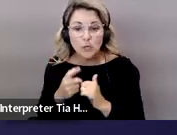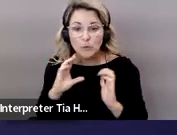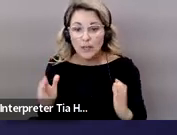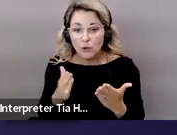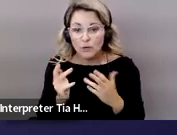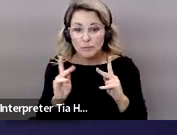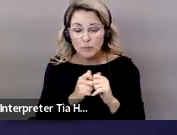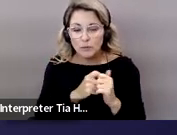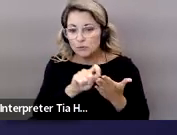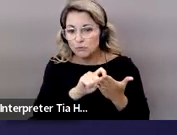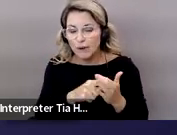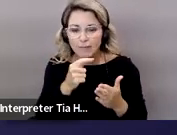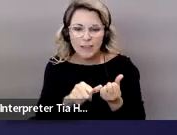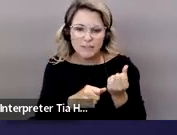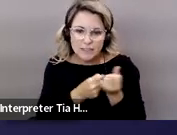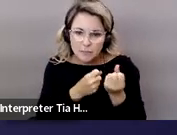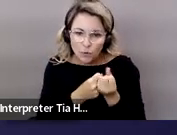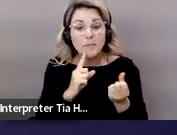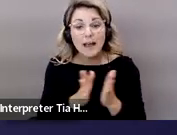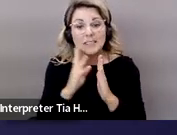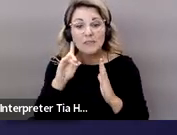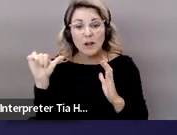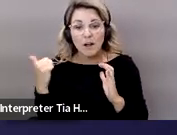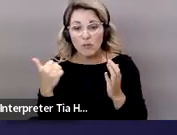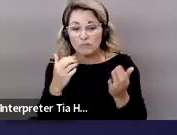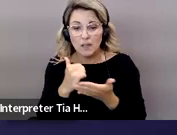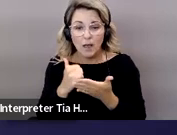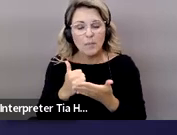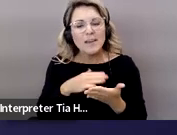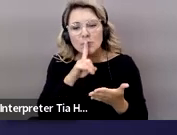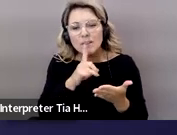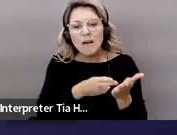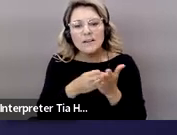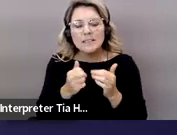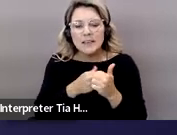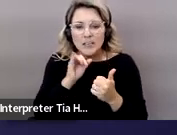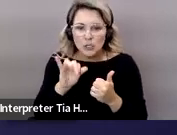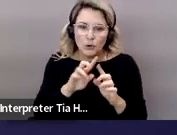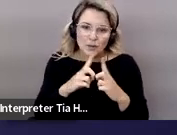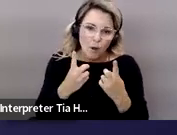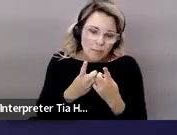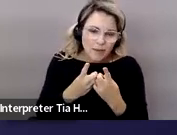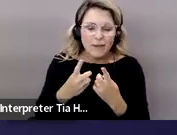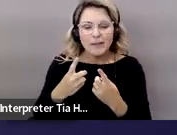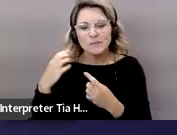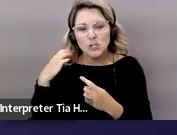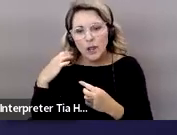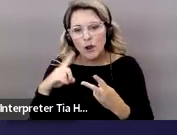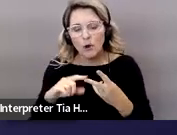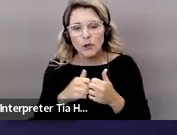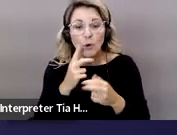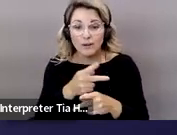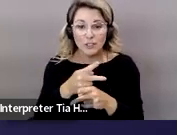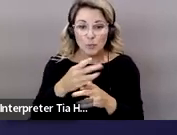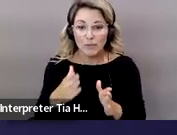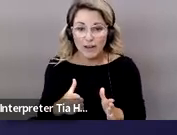of support and asking for other assistance. It just becomes kind of the currency. Your department chair or your supervisor is going to want to